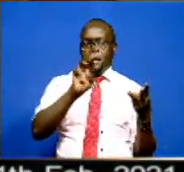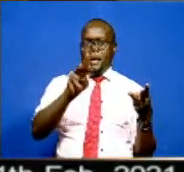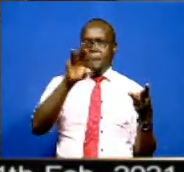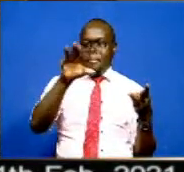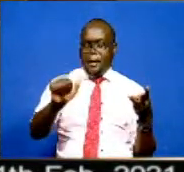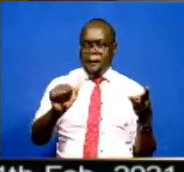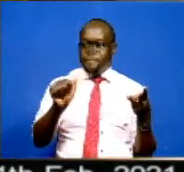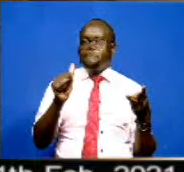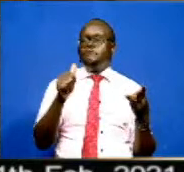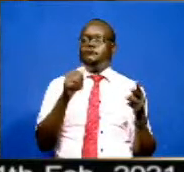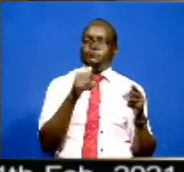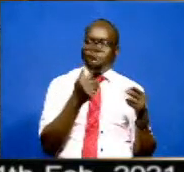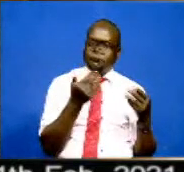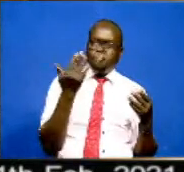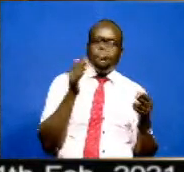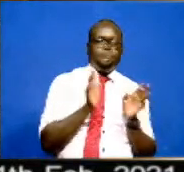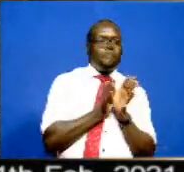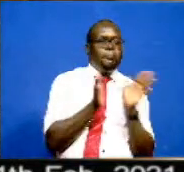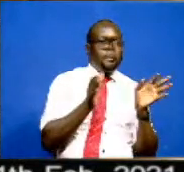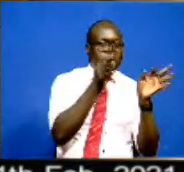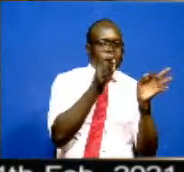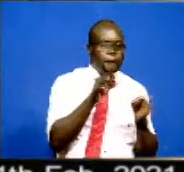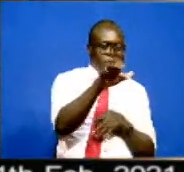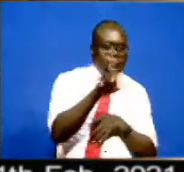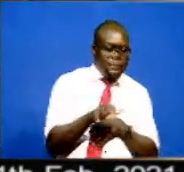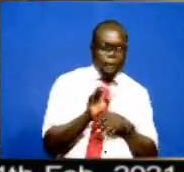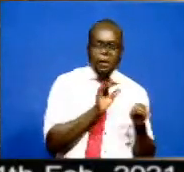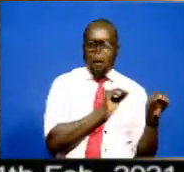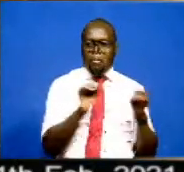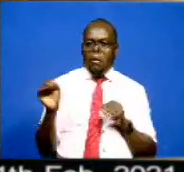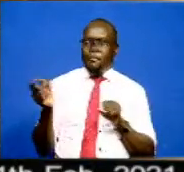to move from the Departmental Committee on Transport, Public